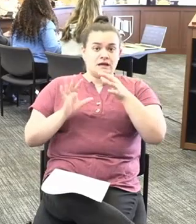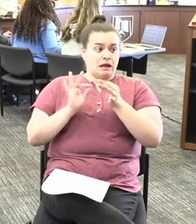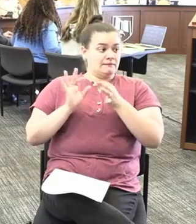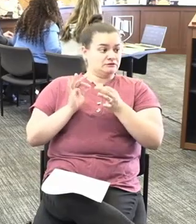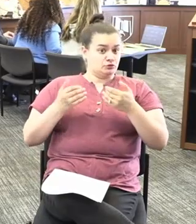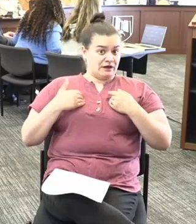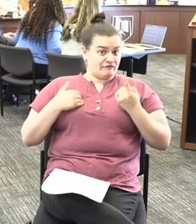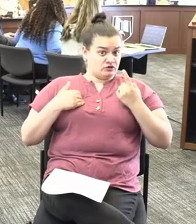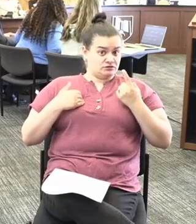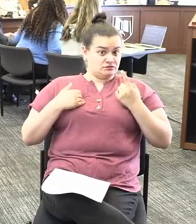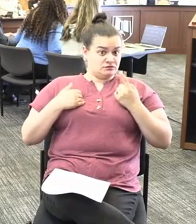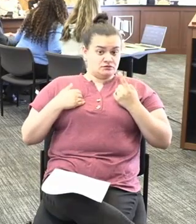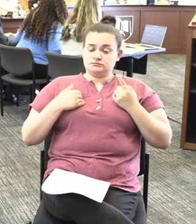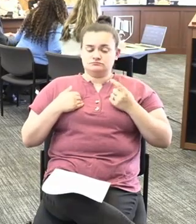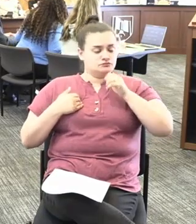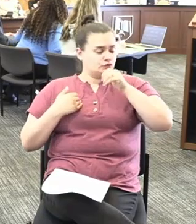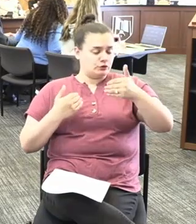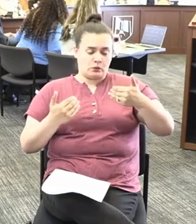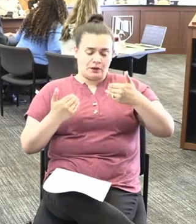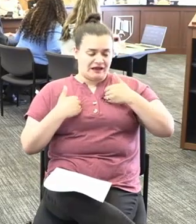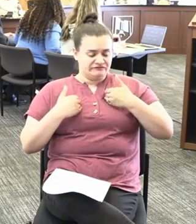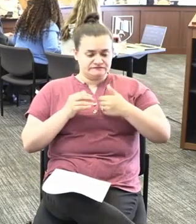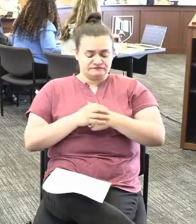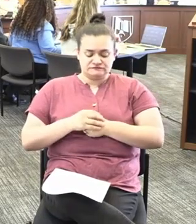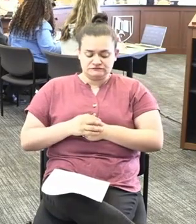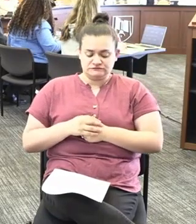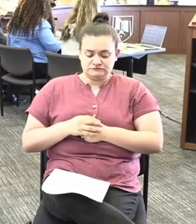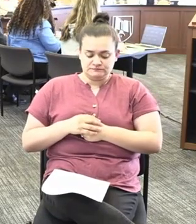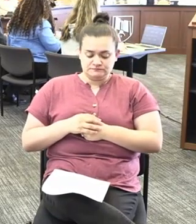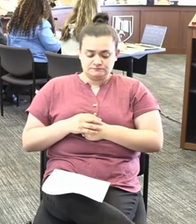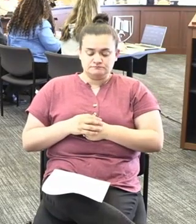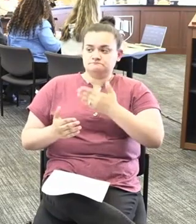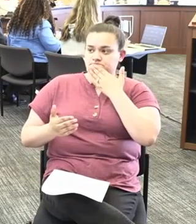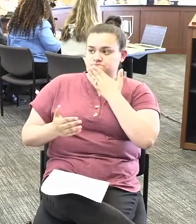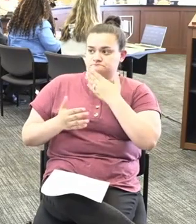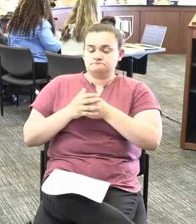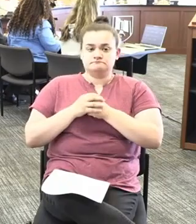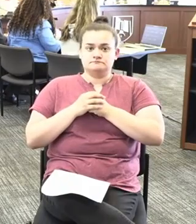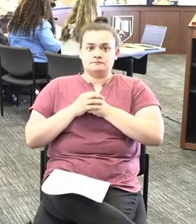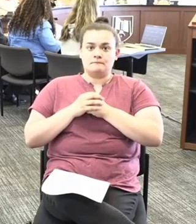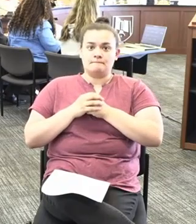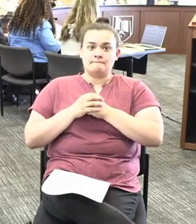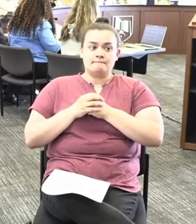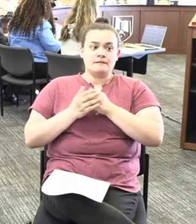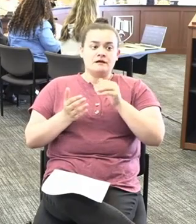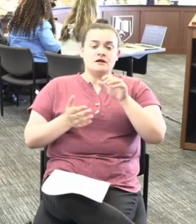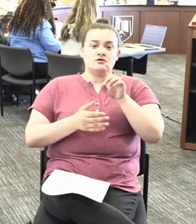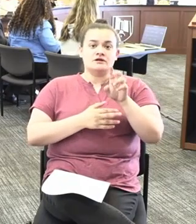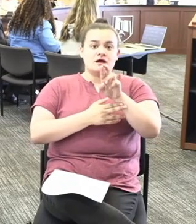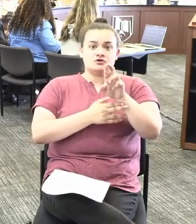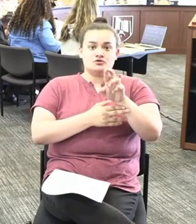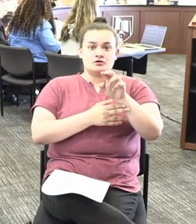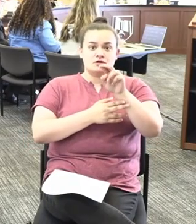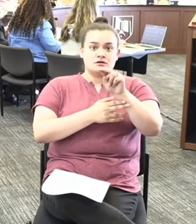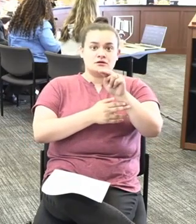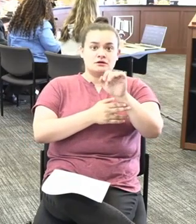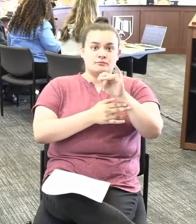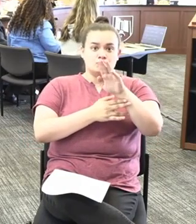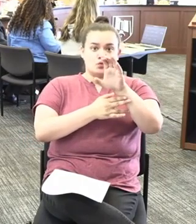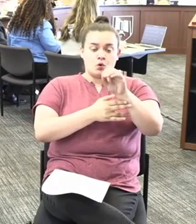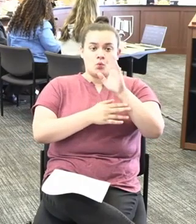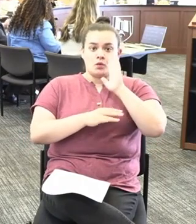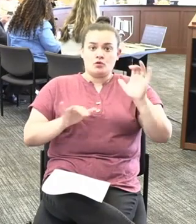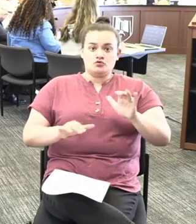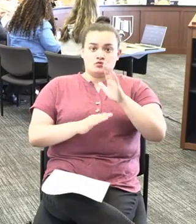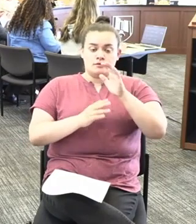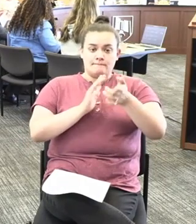comments? Chairman Bazinski, we do not have any public comment. Thank you. At this time, Dr. Newell will give us a moment of silence.